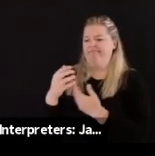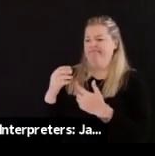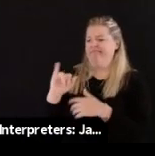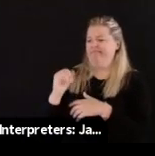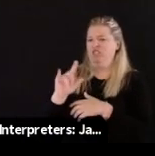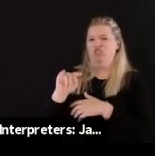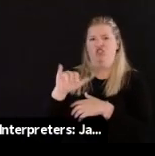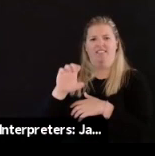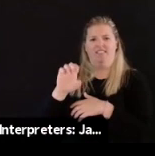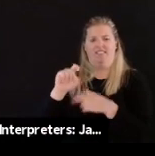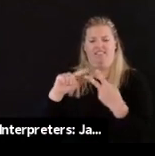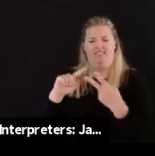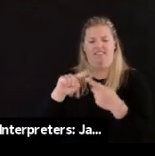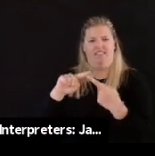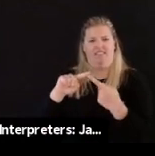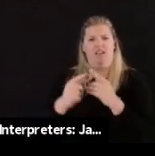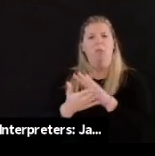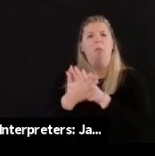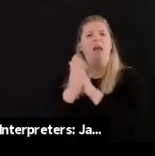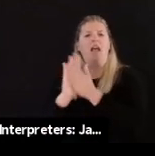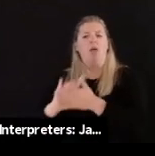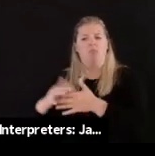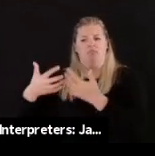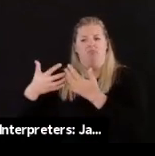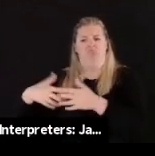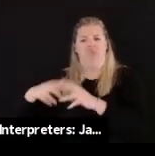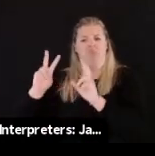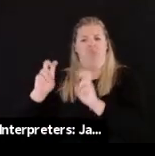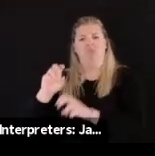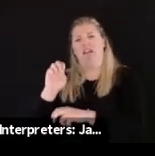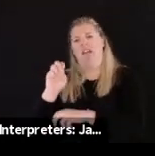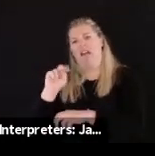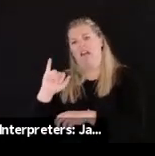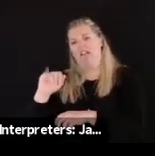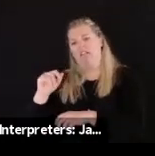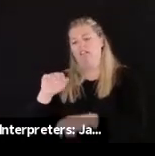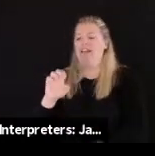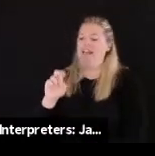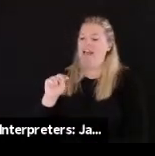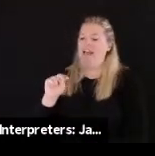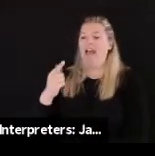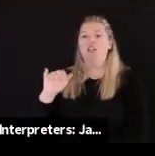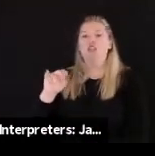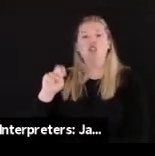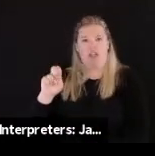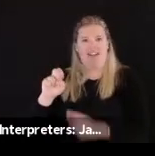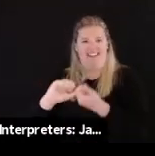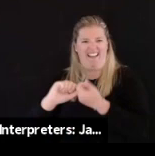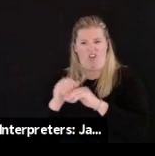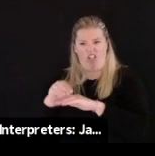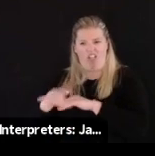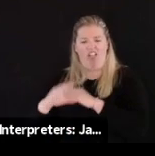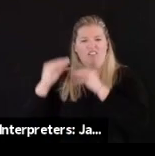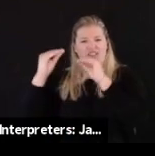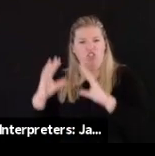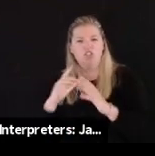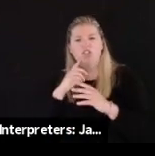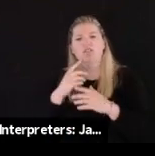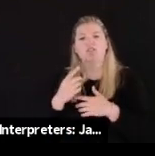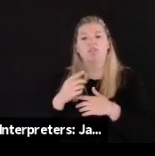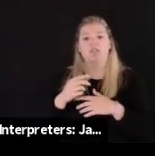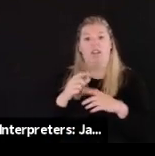justice into an engine driving our work as teachers? What's the verb form of